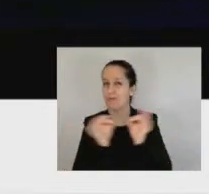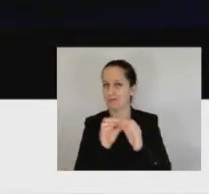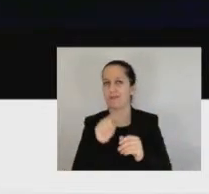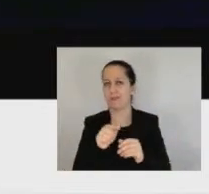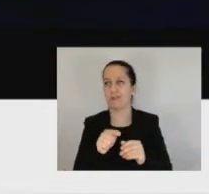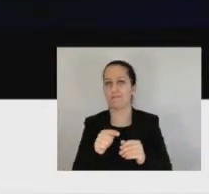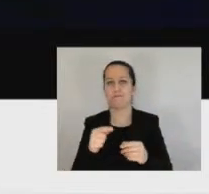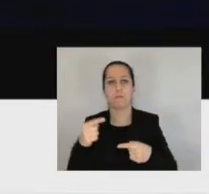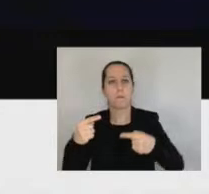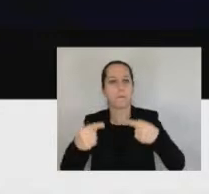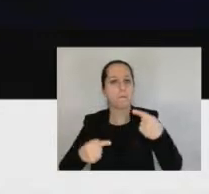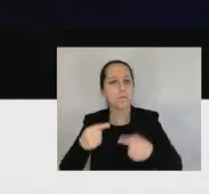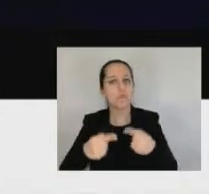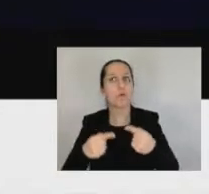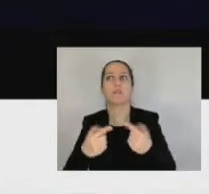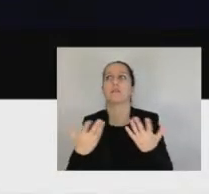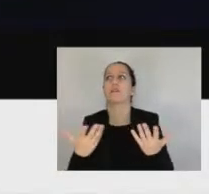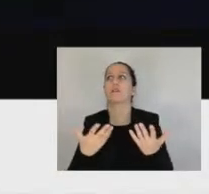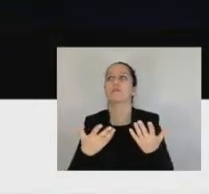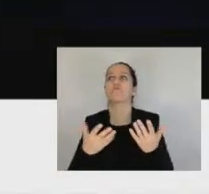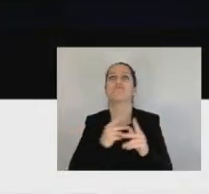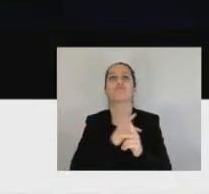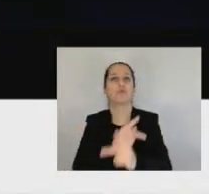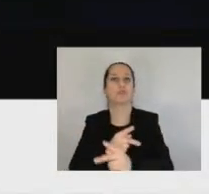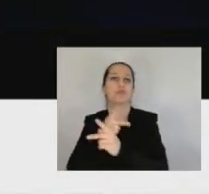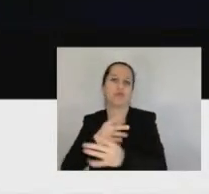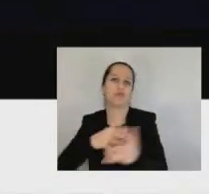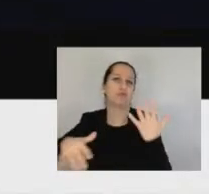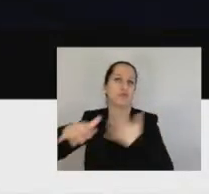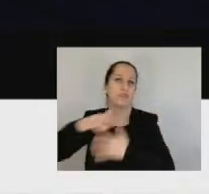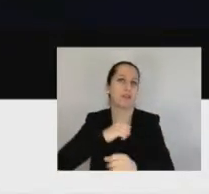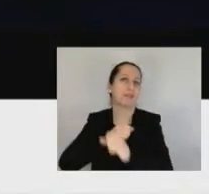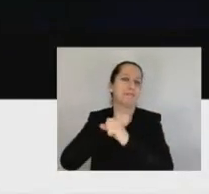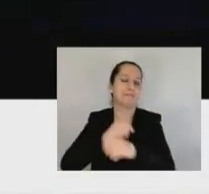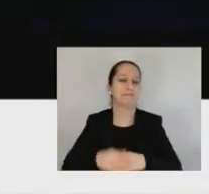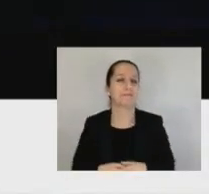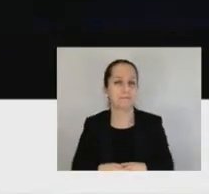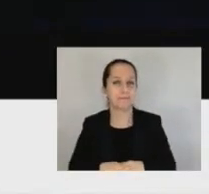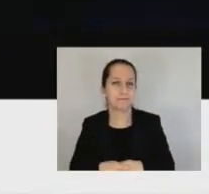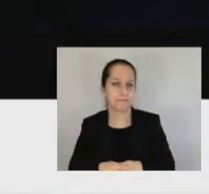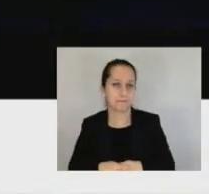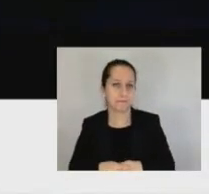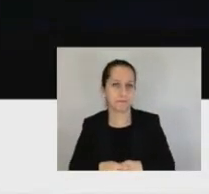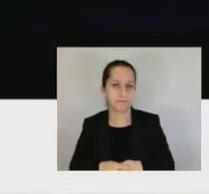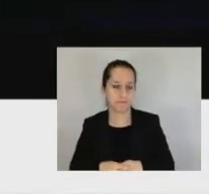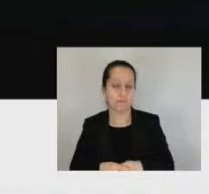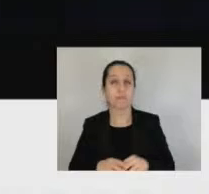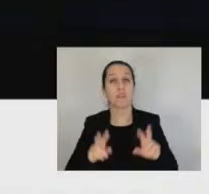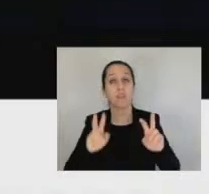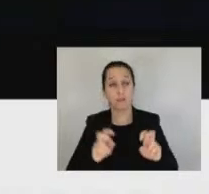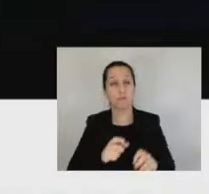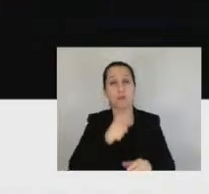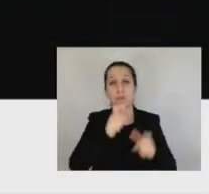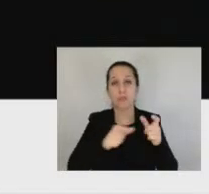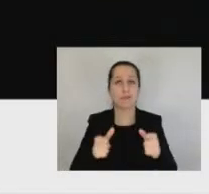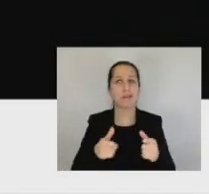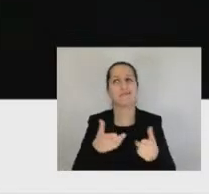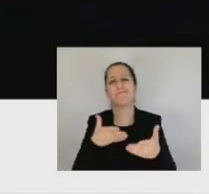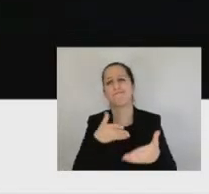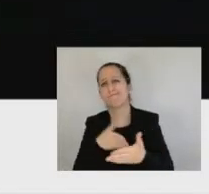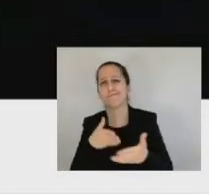need to be activated from social impact. We need to